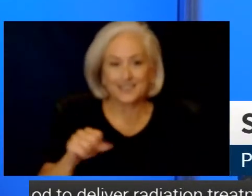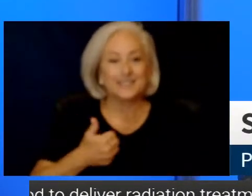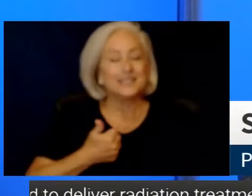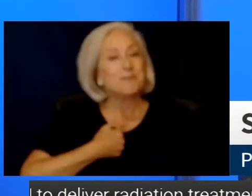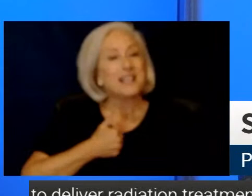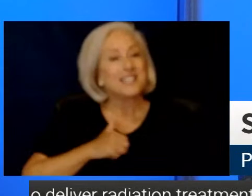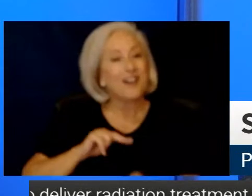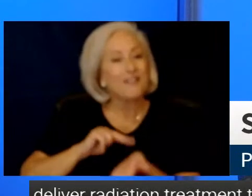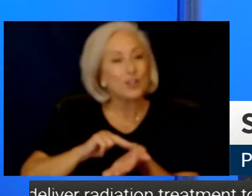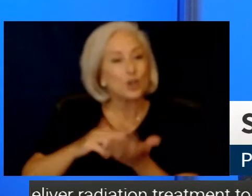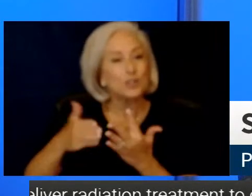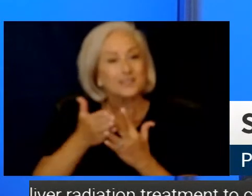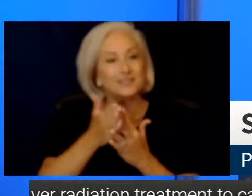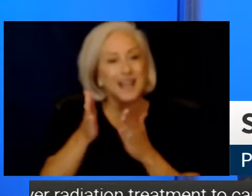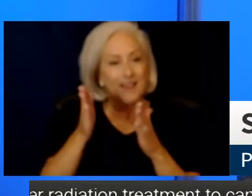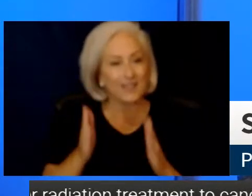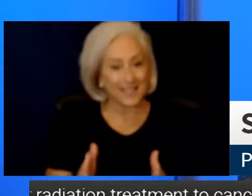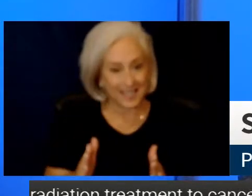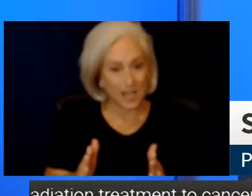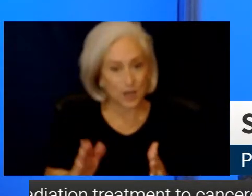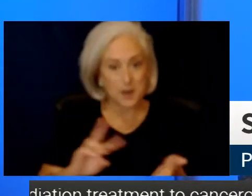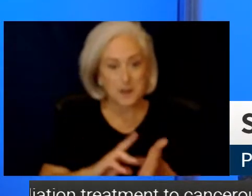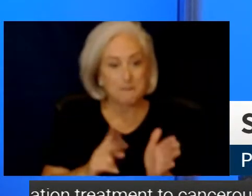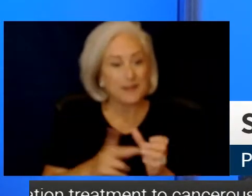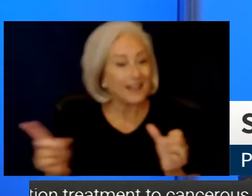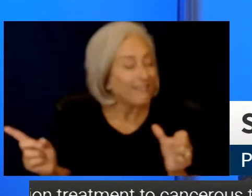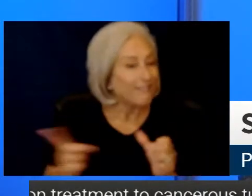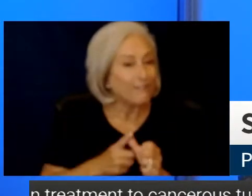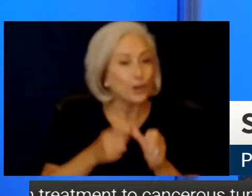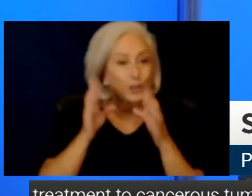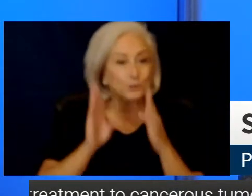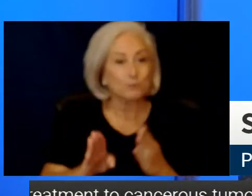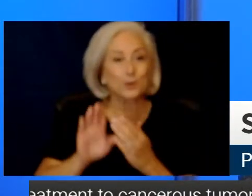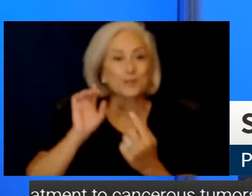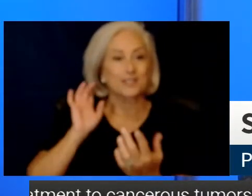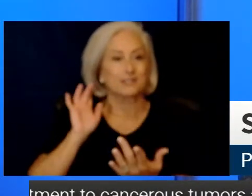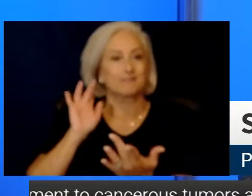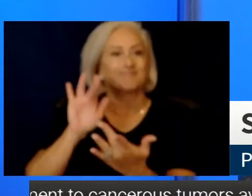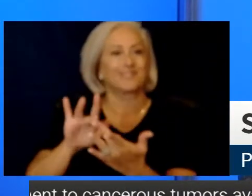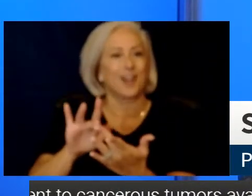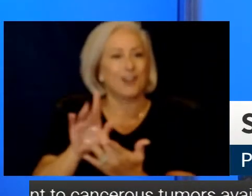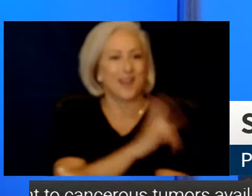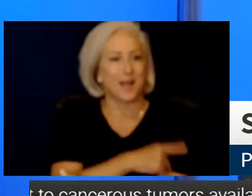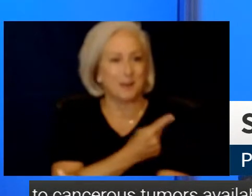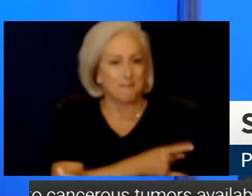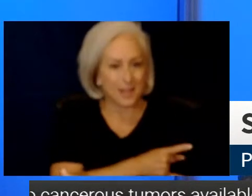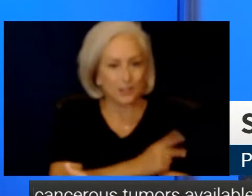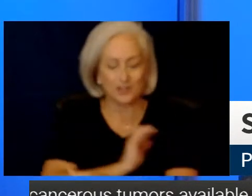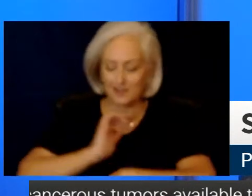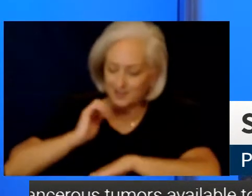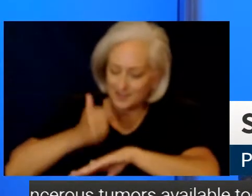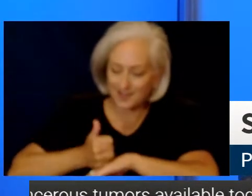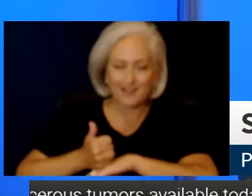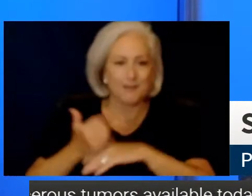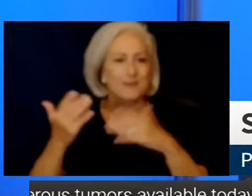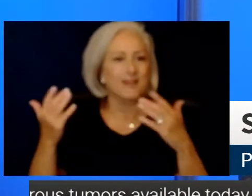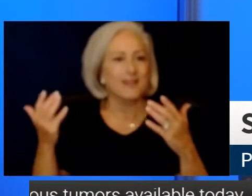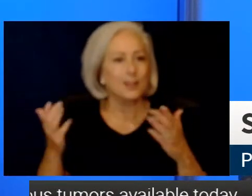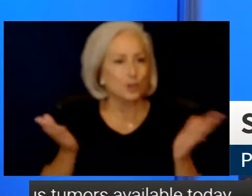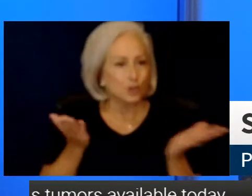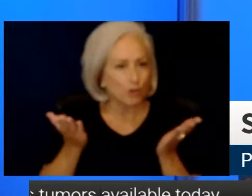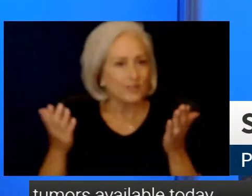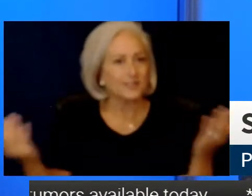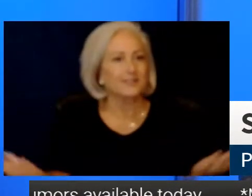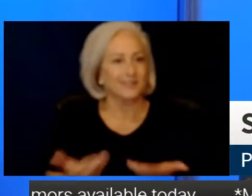navigator program, you're that first point of contact for most patients, and you get them established within KU. So that can mean getting them tied in with